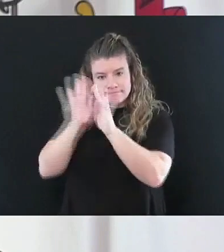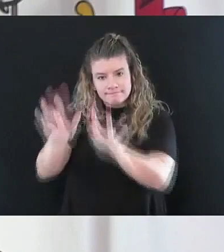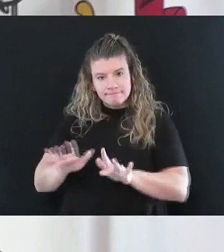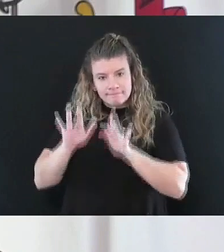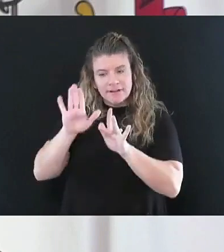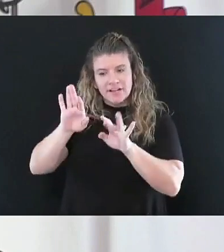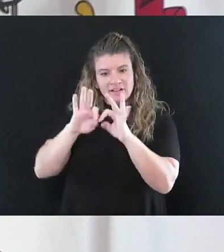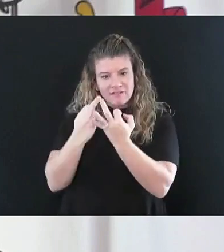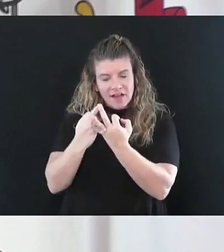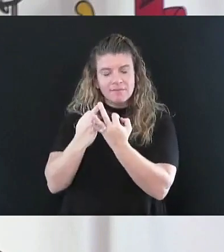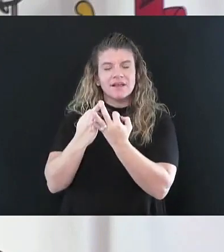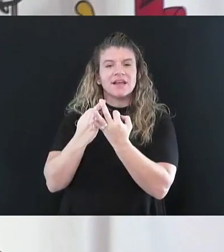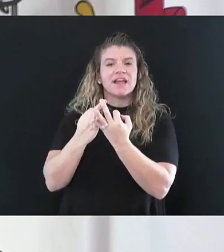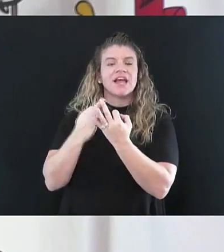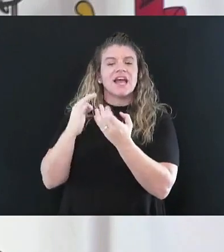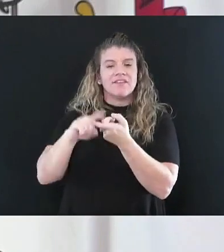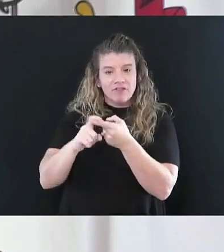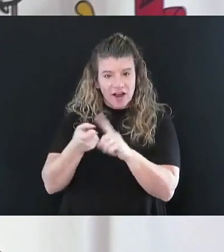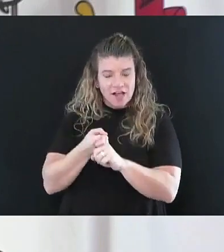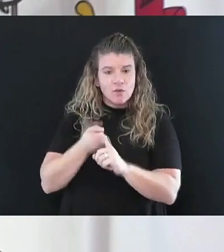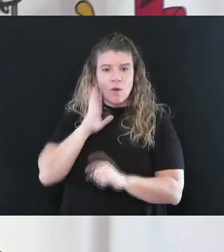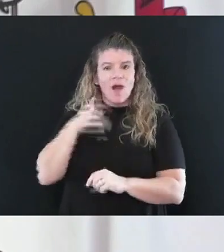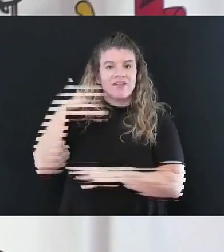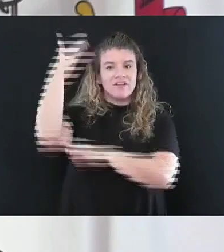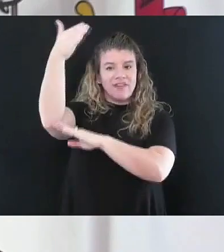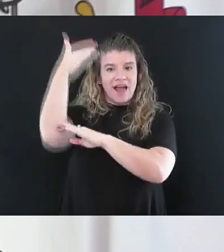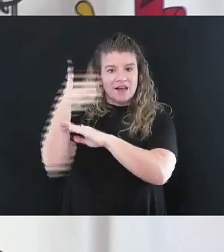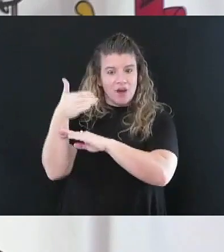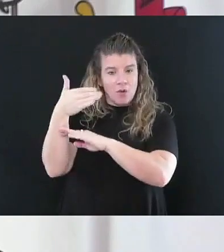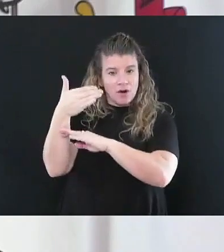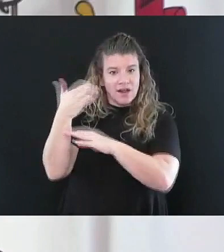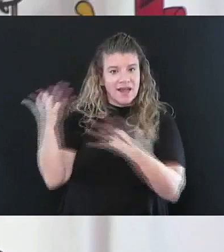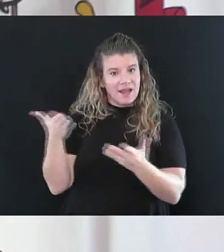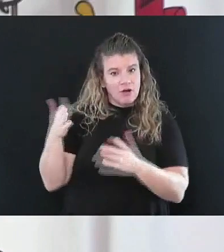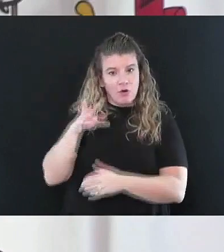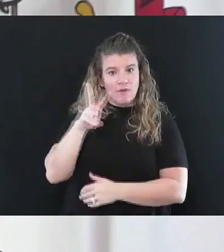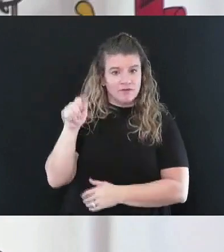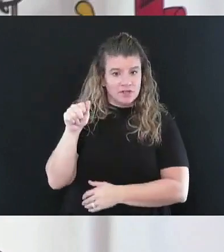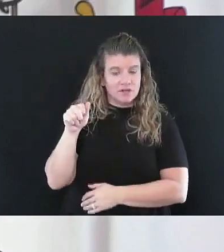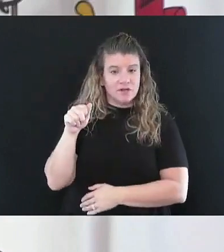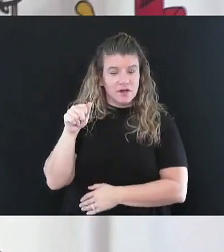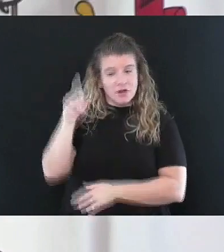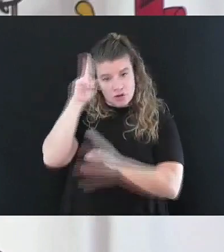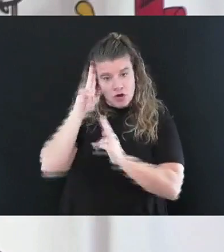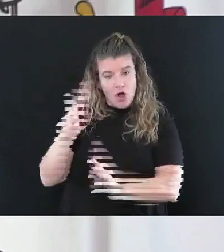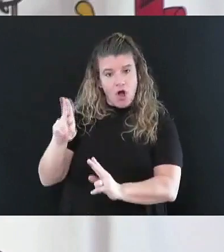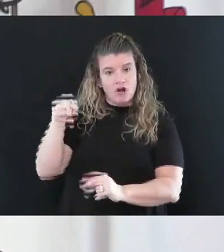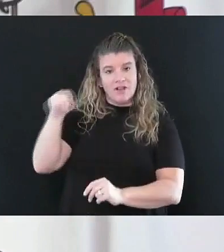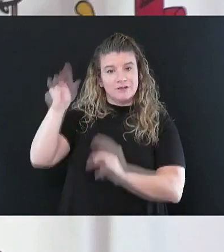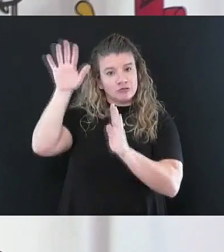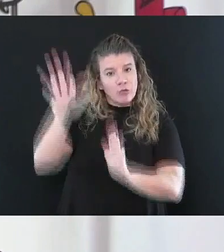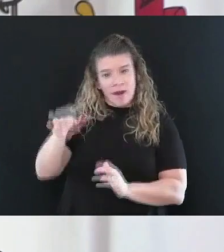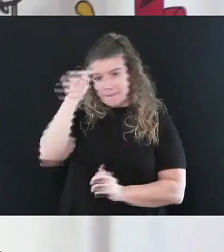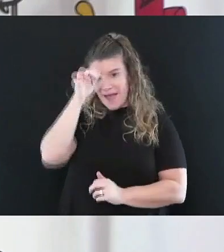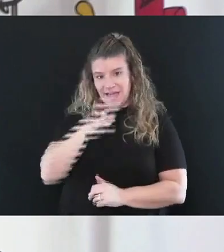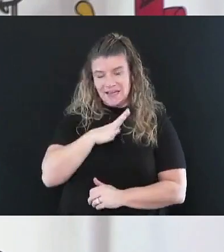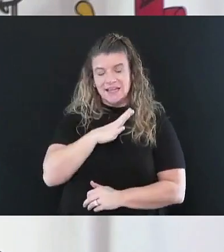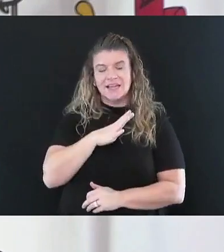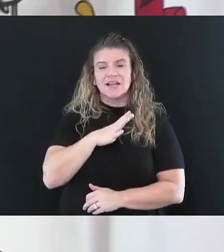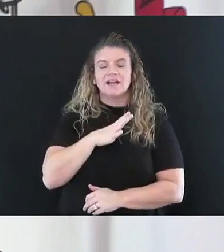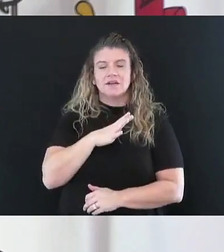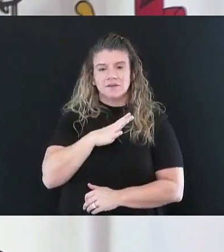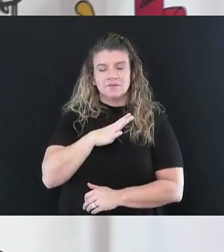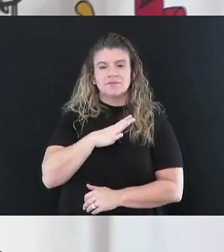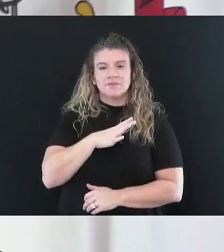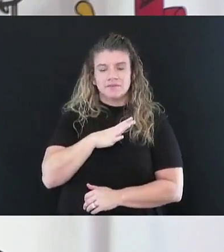and flags will be lowered to half-staff in West Virginia, to honor this great man and